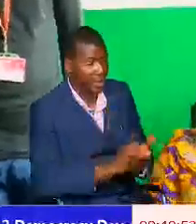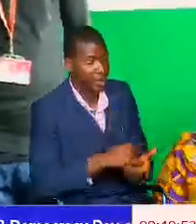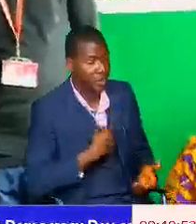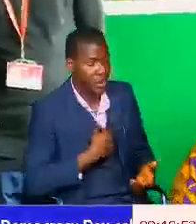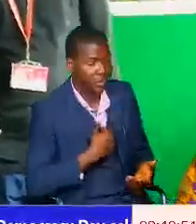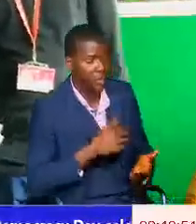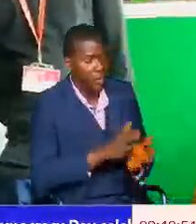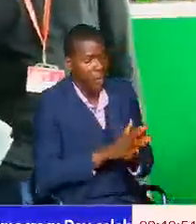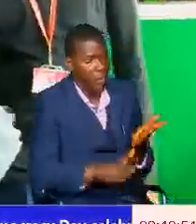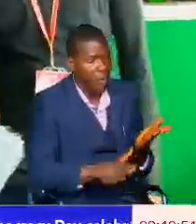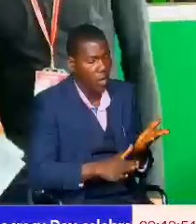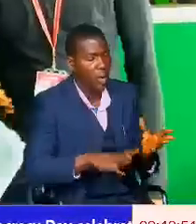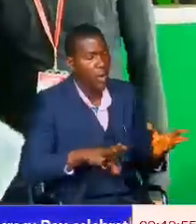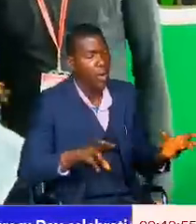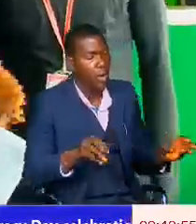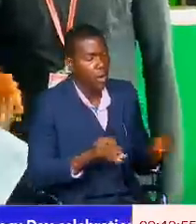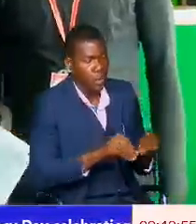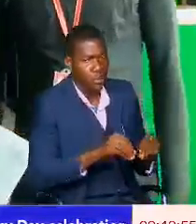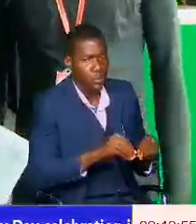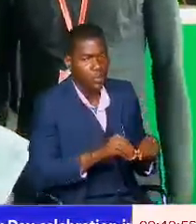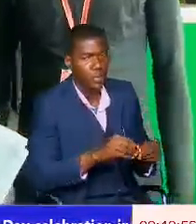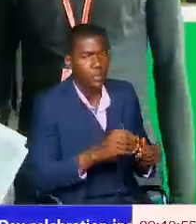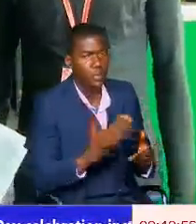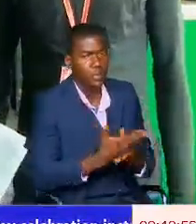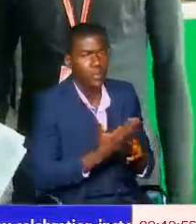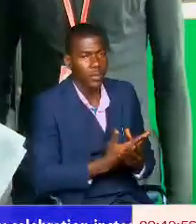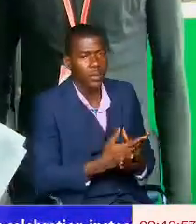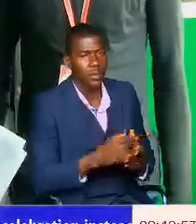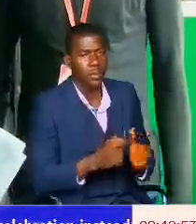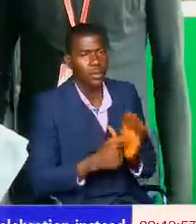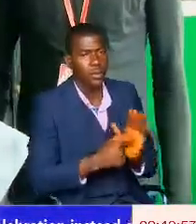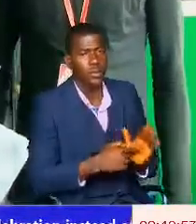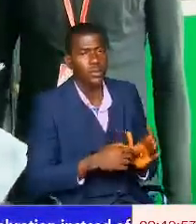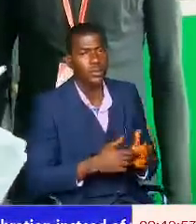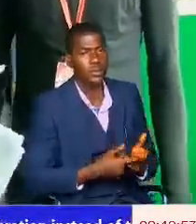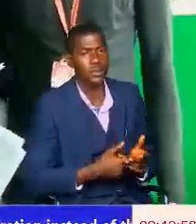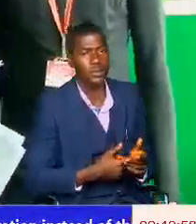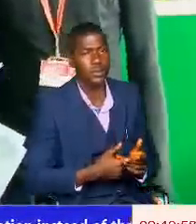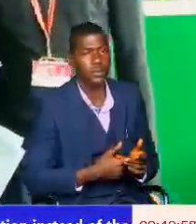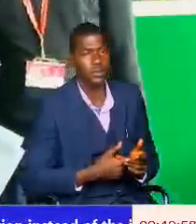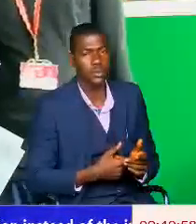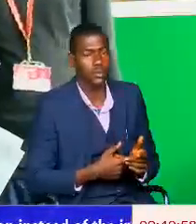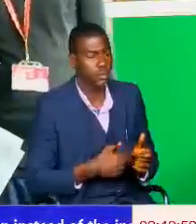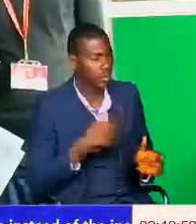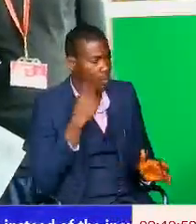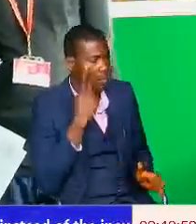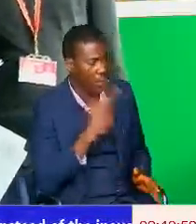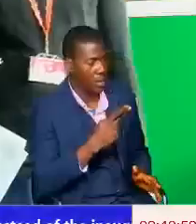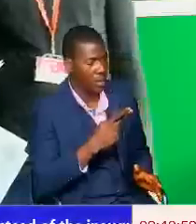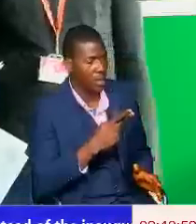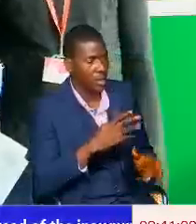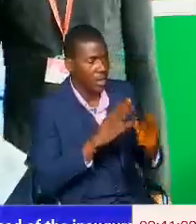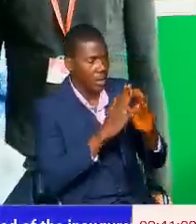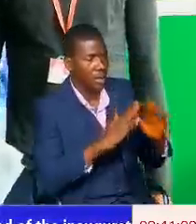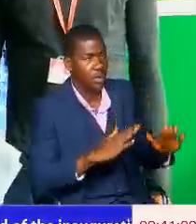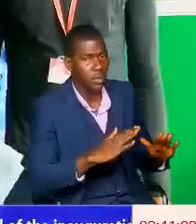complete file. No worry, just show us the paper. We show in see, house number. See in house here. Number.